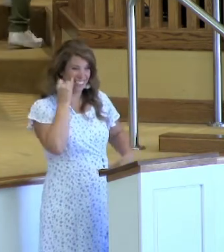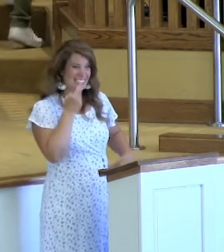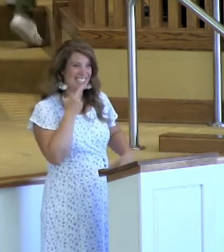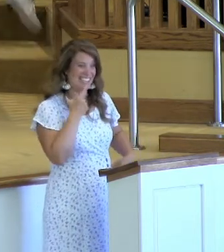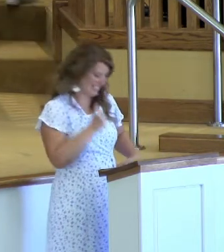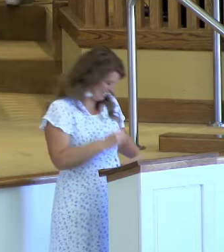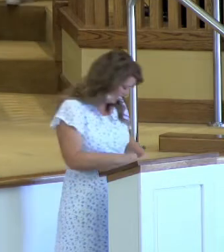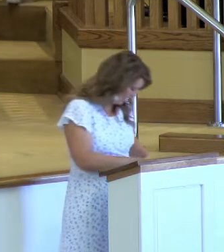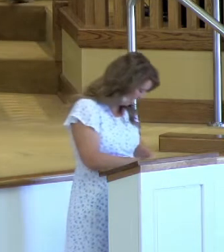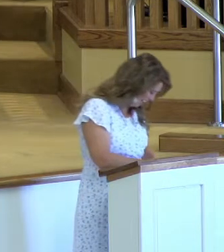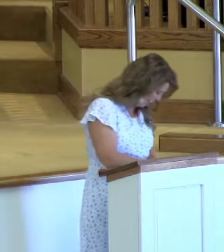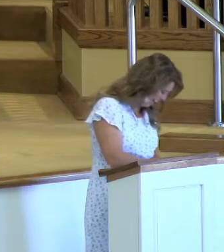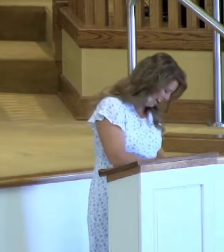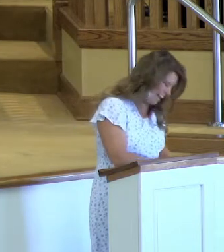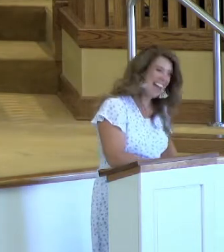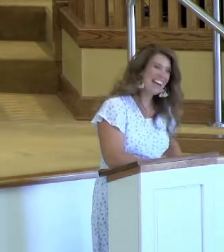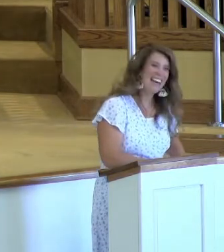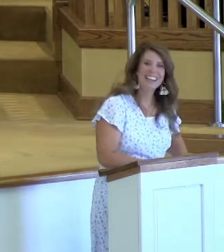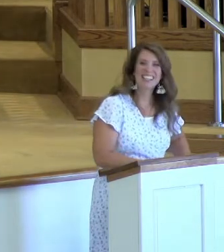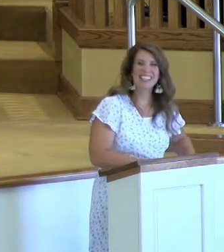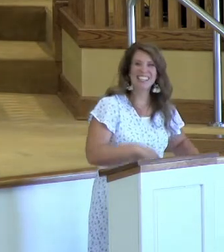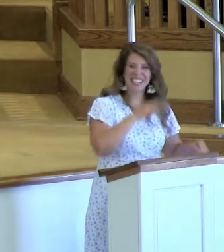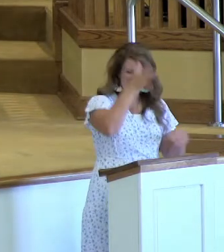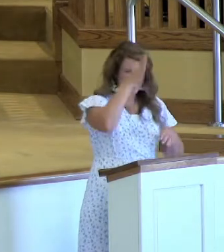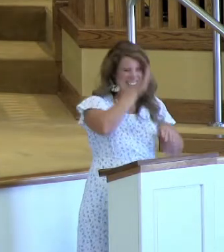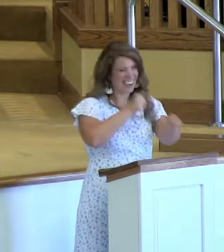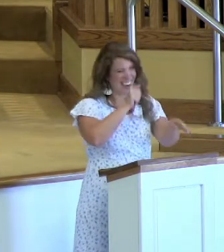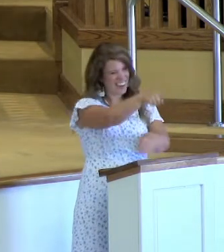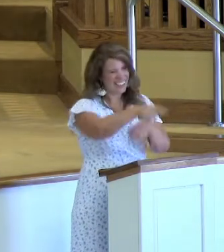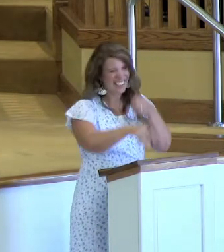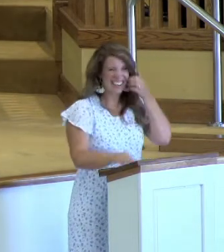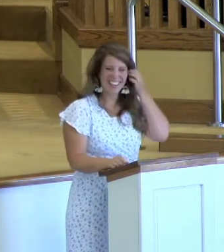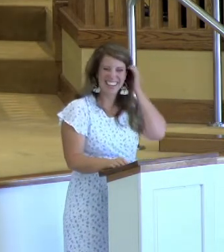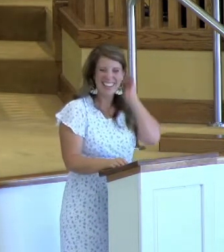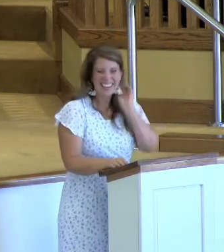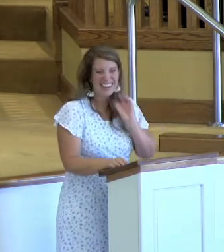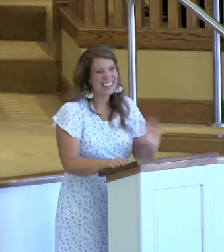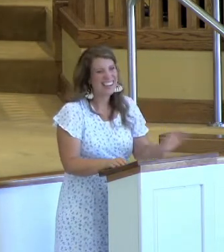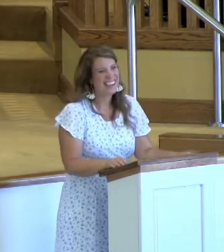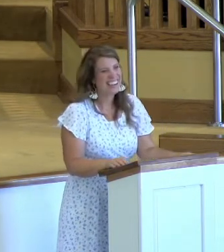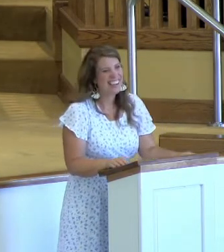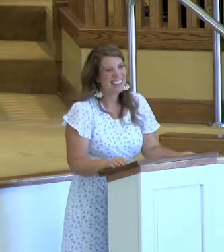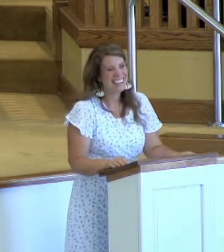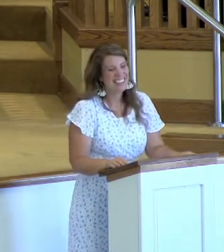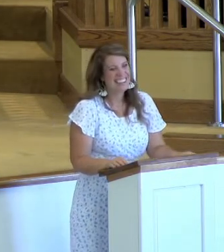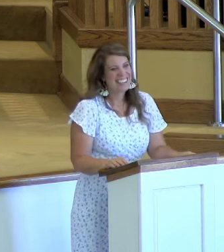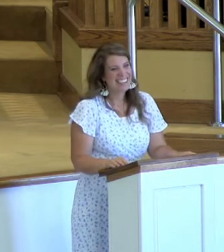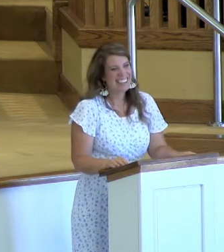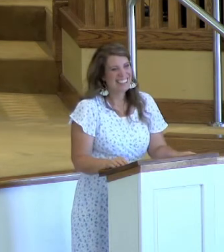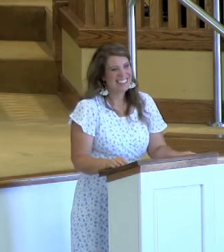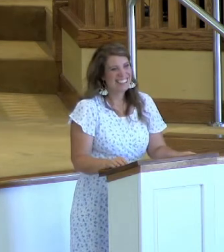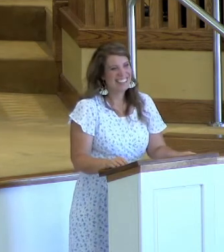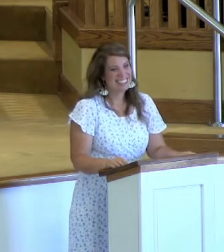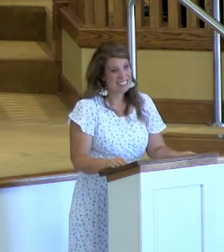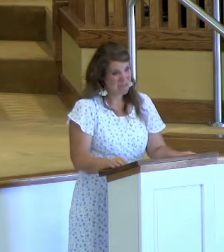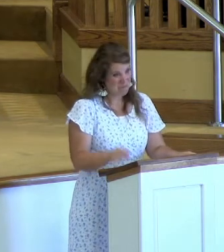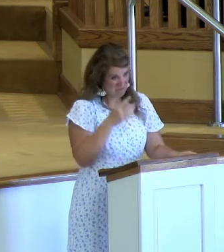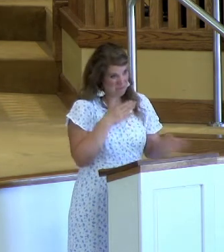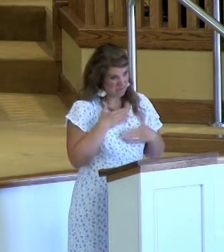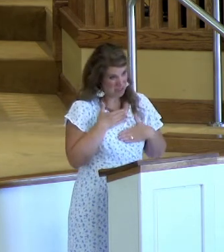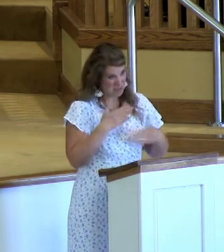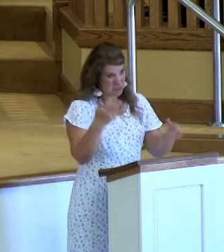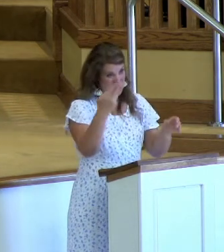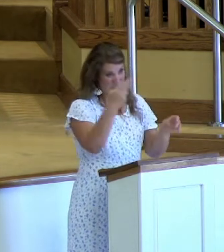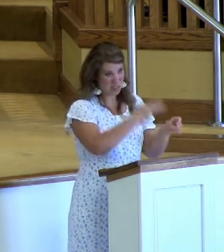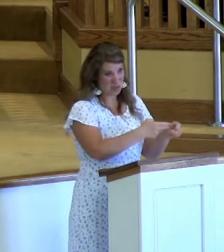If you say so. Your dad's calling you out. I'm not. Your dad's calling you out. You'll take his word for it? So you're willing to come up here